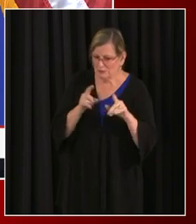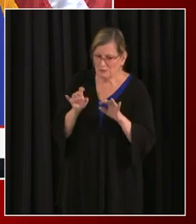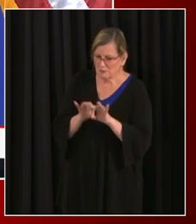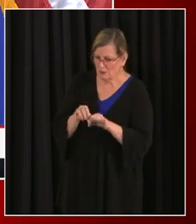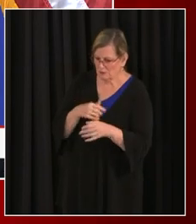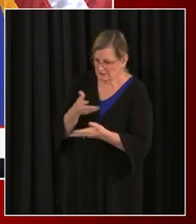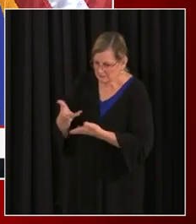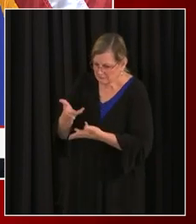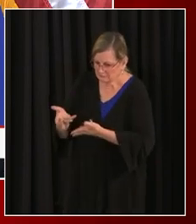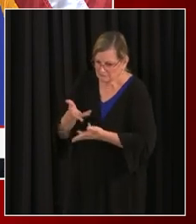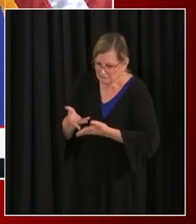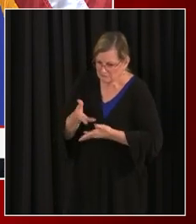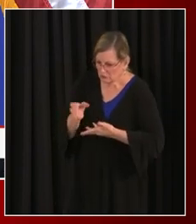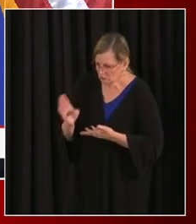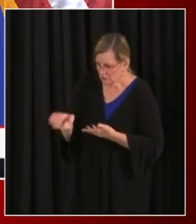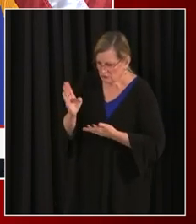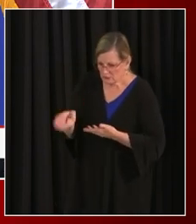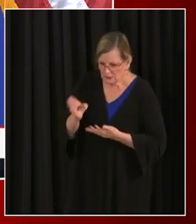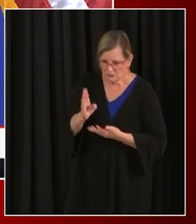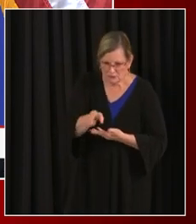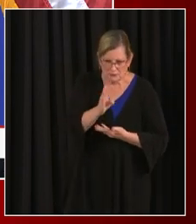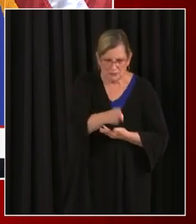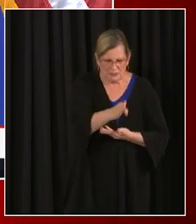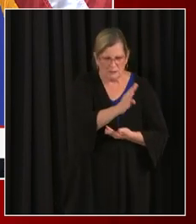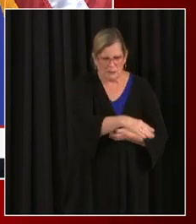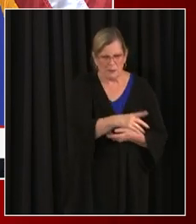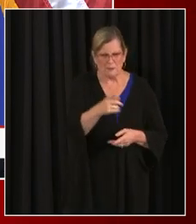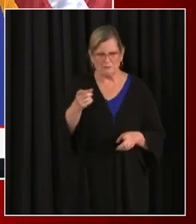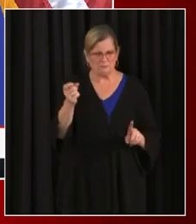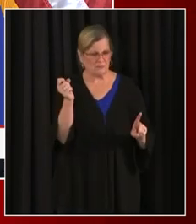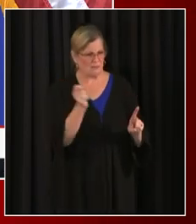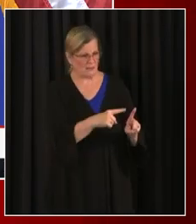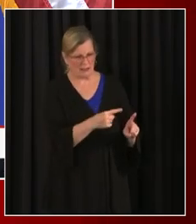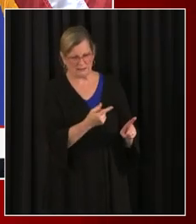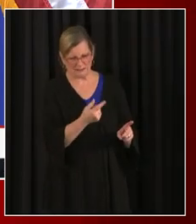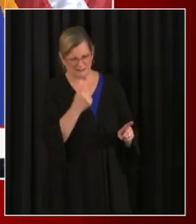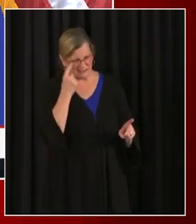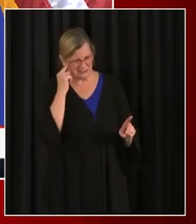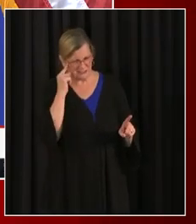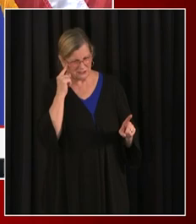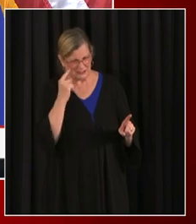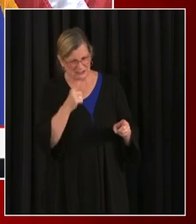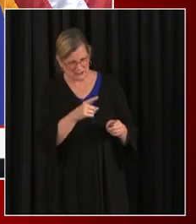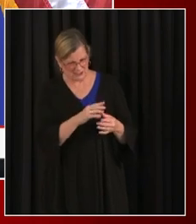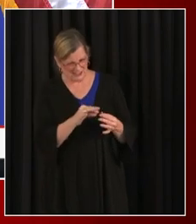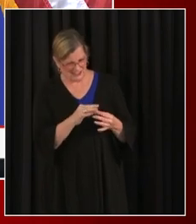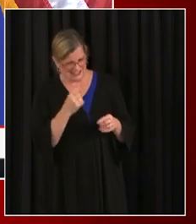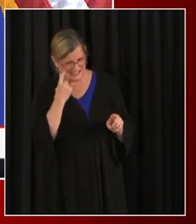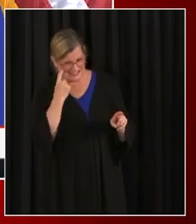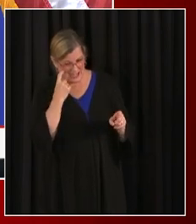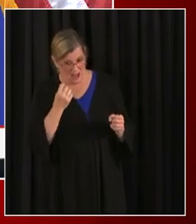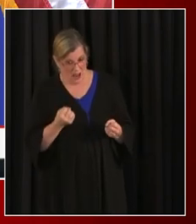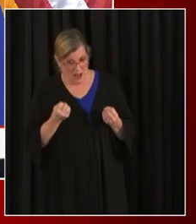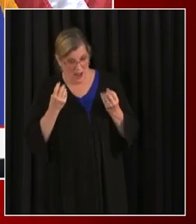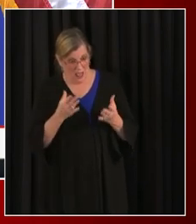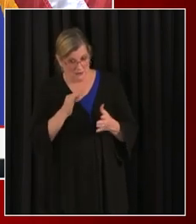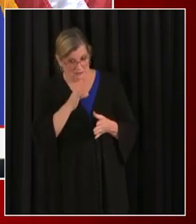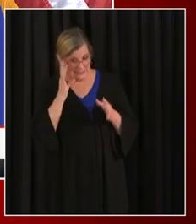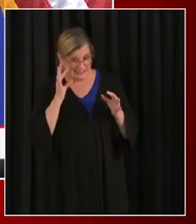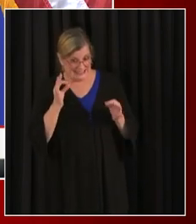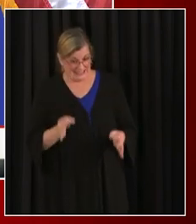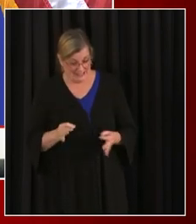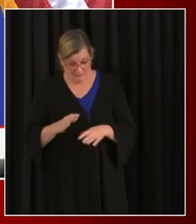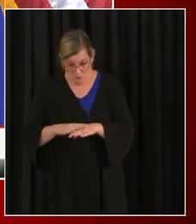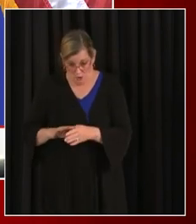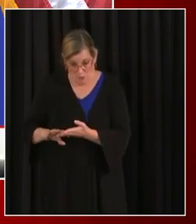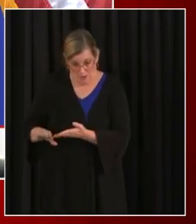venues. And then can I ask about, I think you say you based a lot of your decisions here on the waivers that